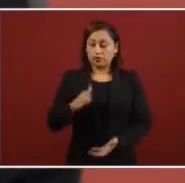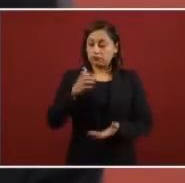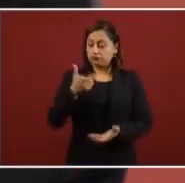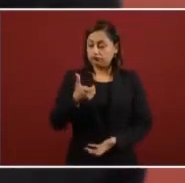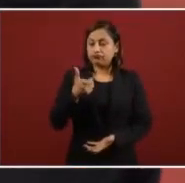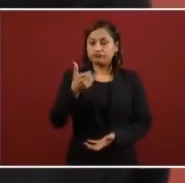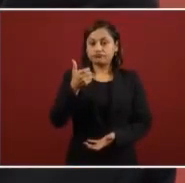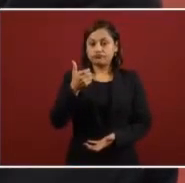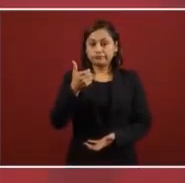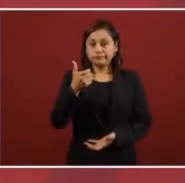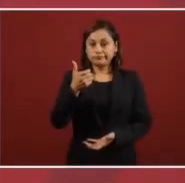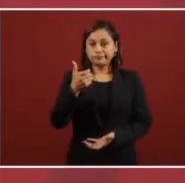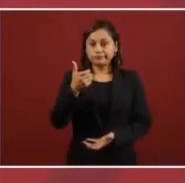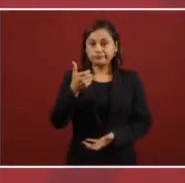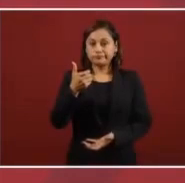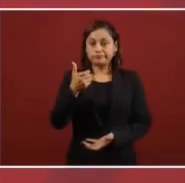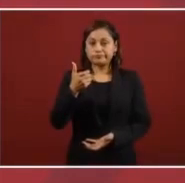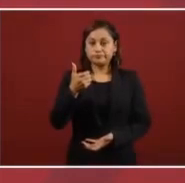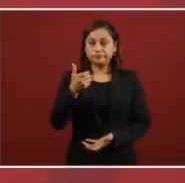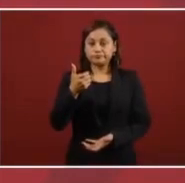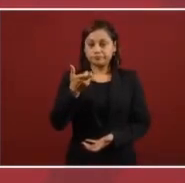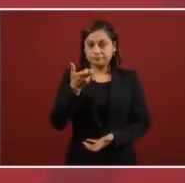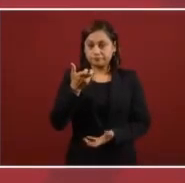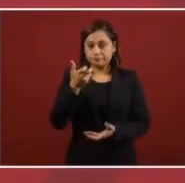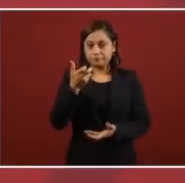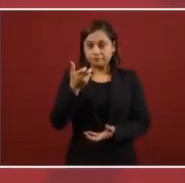And then we'll make